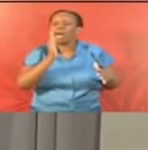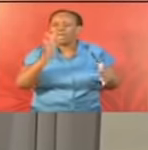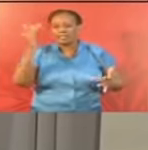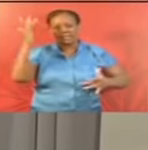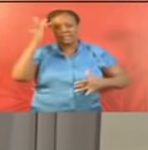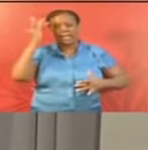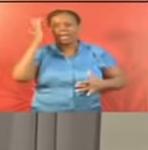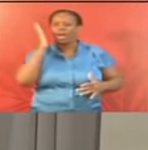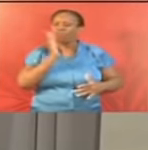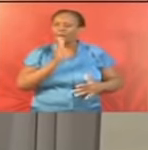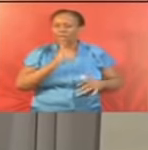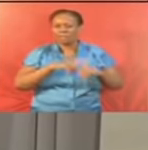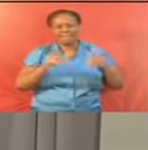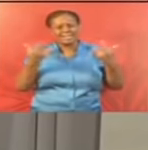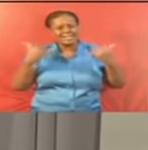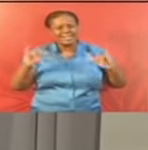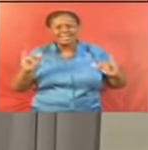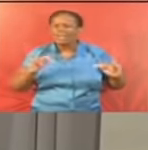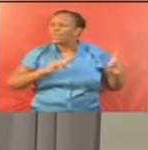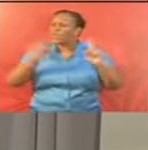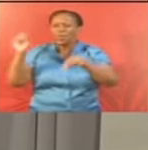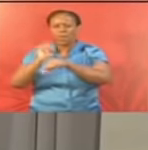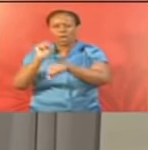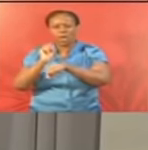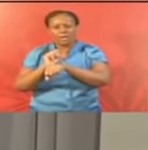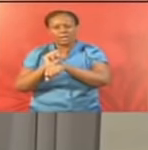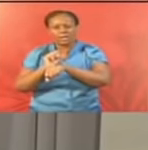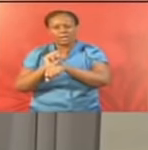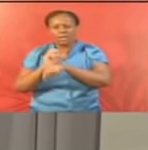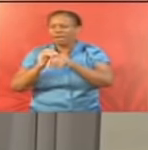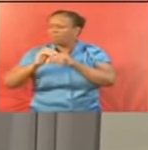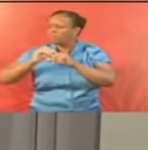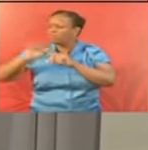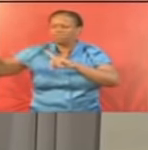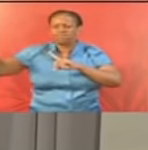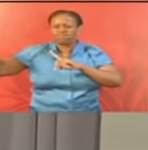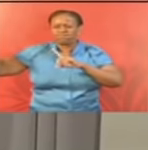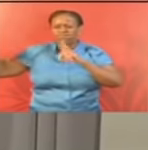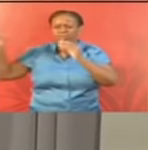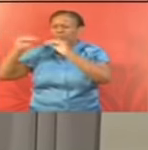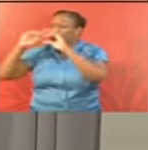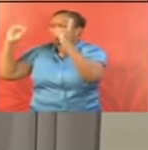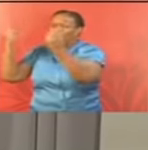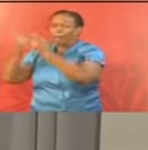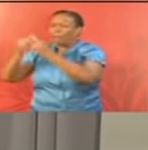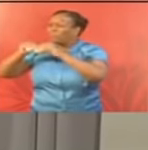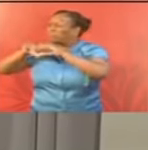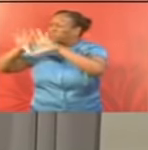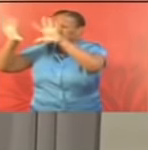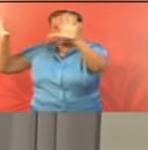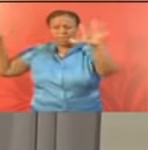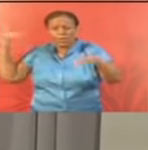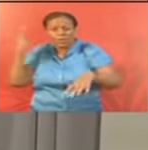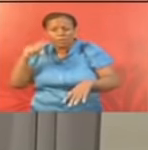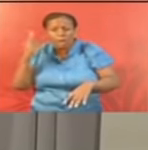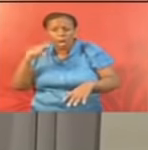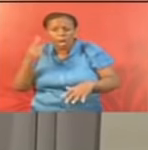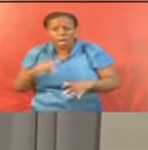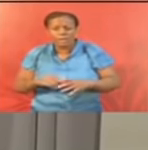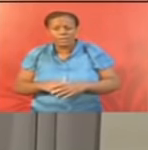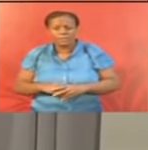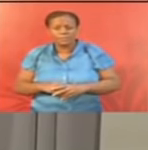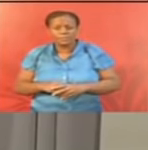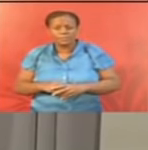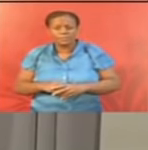work and infecting whole departments. We are again appealing to those individuals who are ill